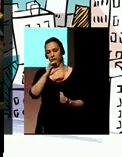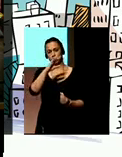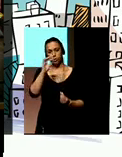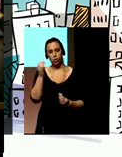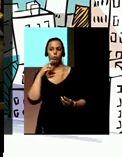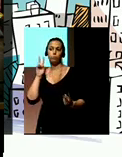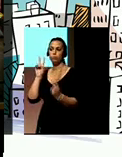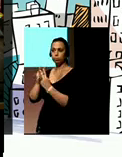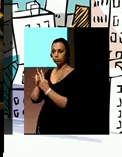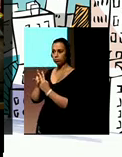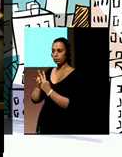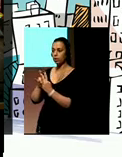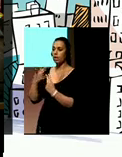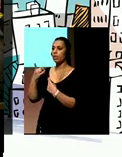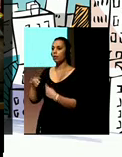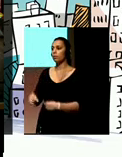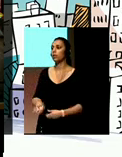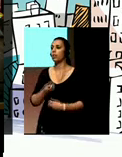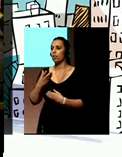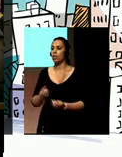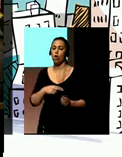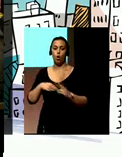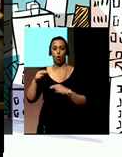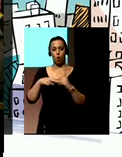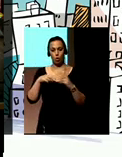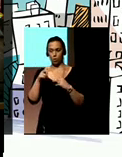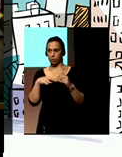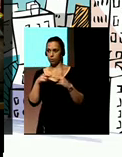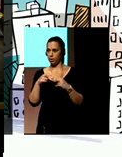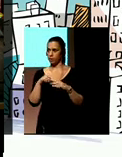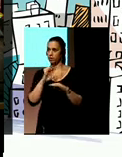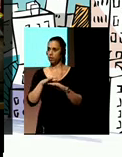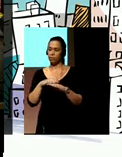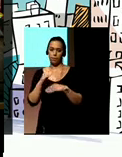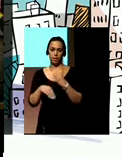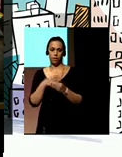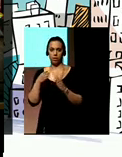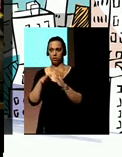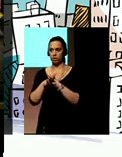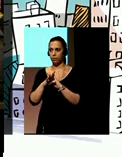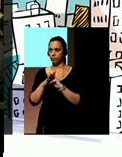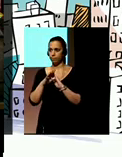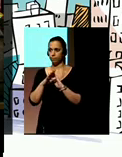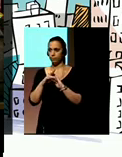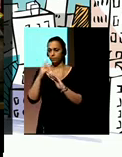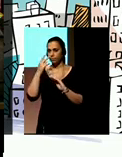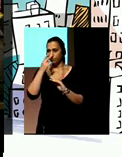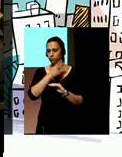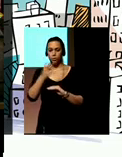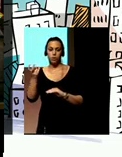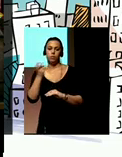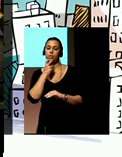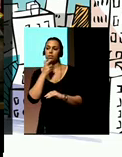I had the opportunity of meeting Francisco Renor. We were talking about the works done in order to